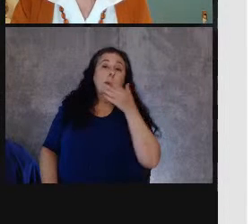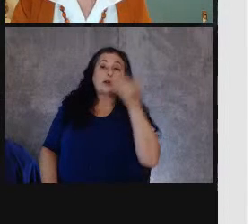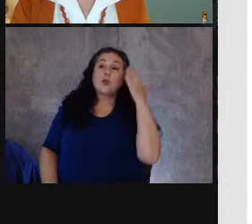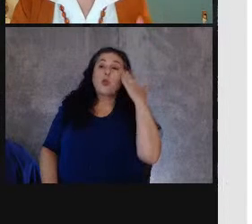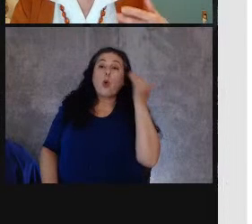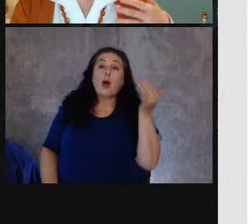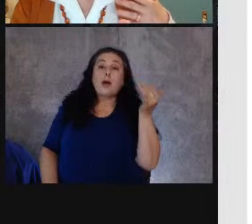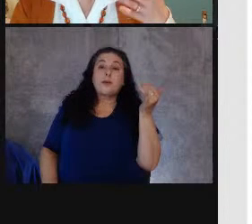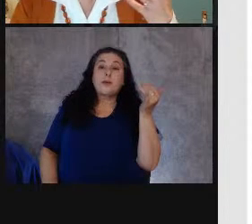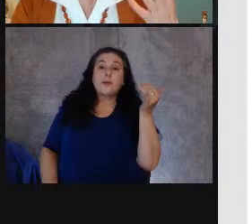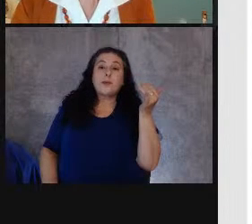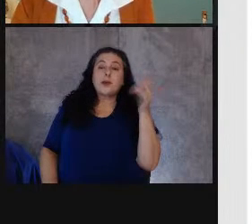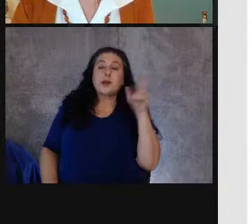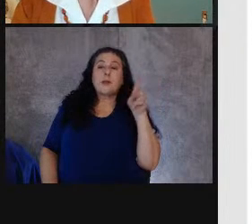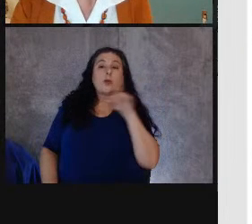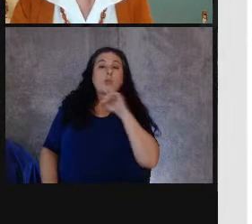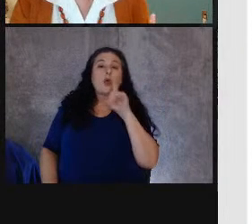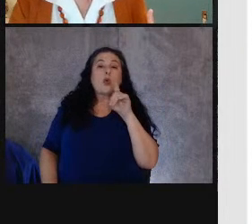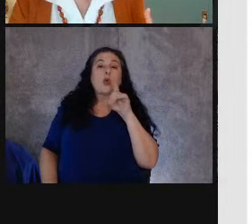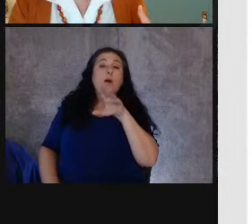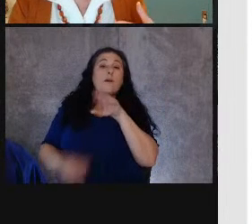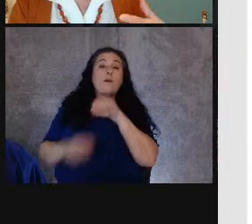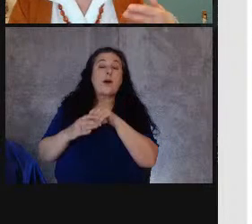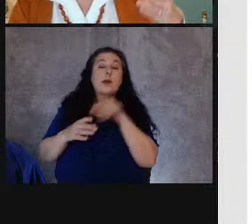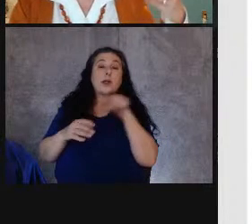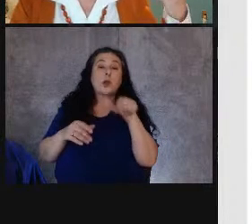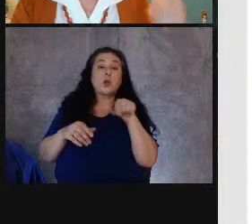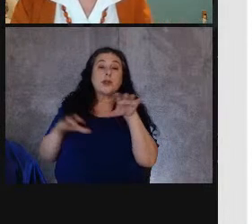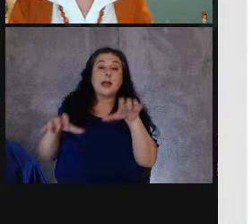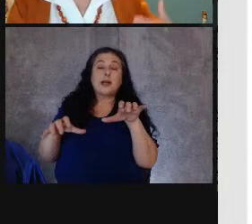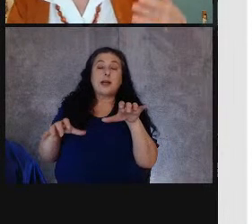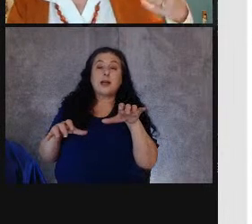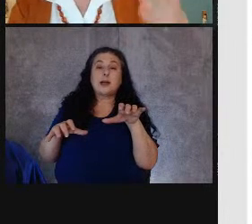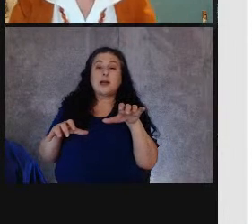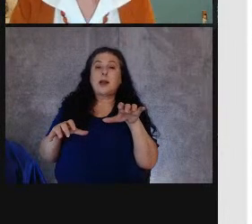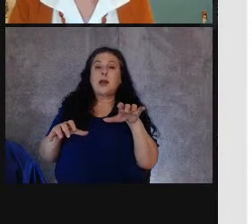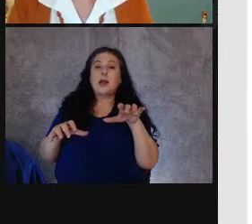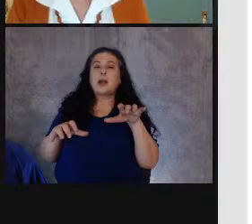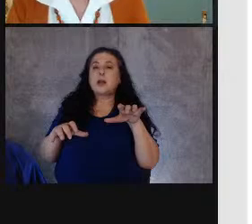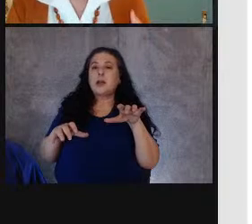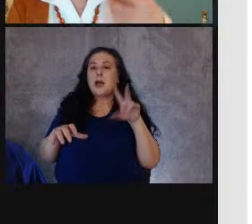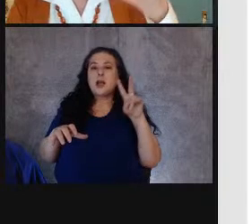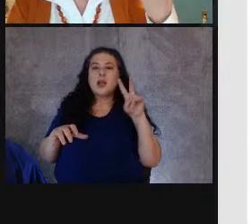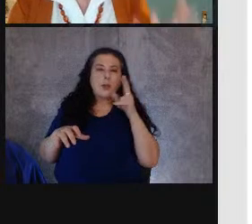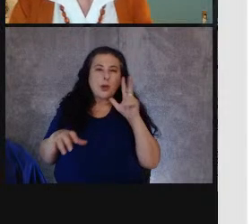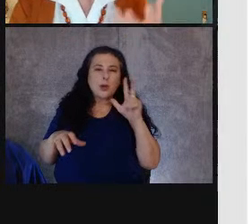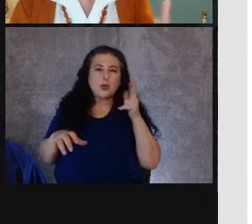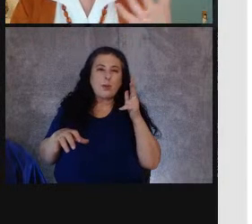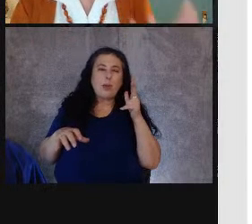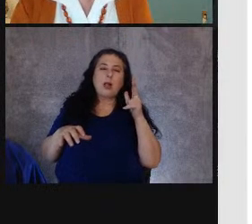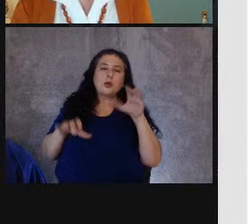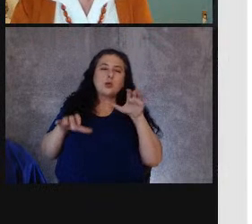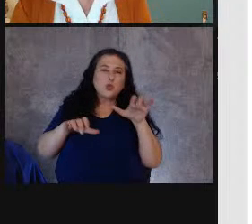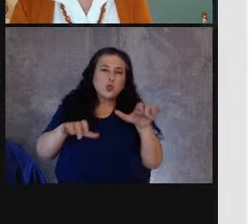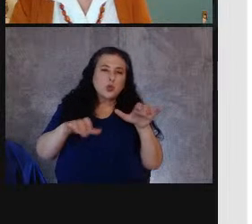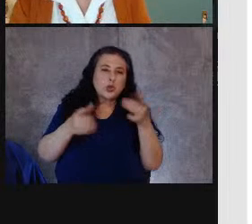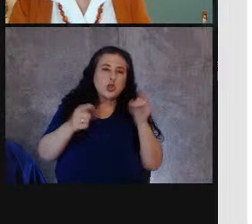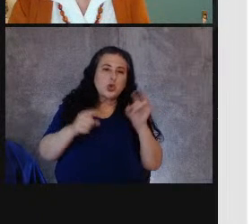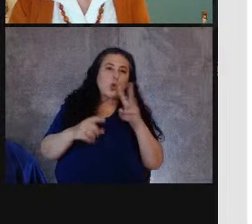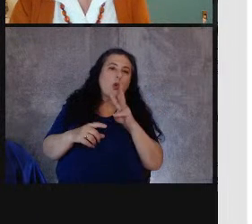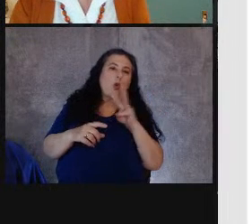because people who were involved in these activities kind of doubled down and tripled down during World War